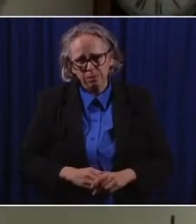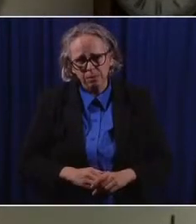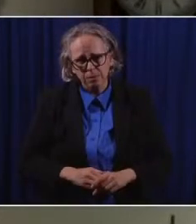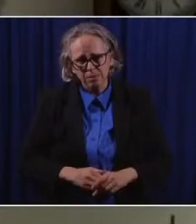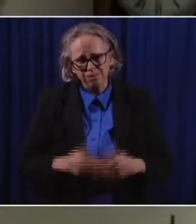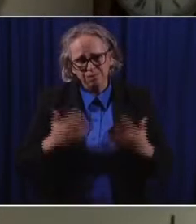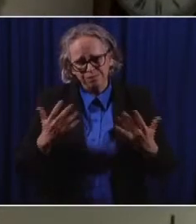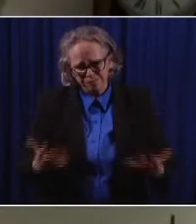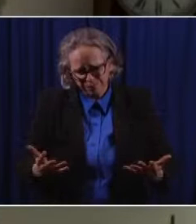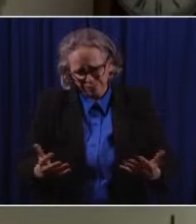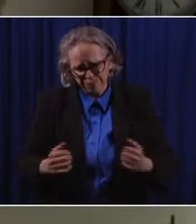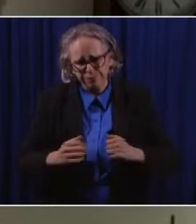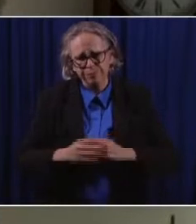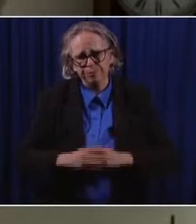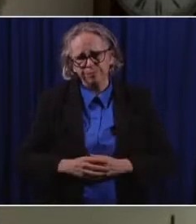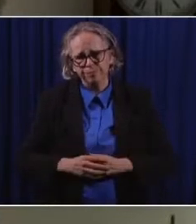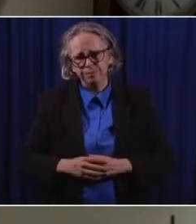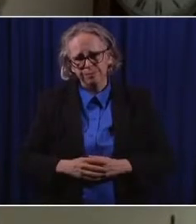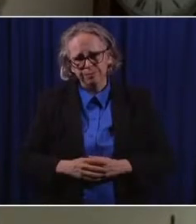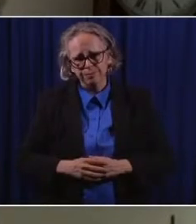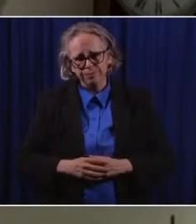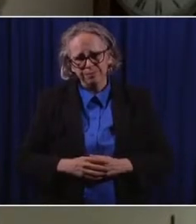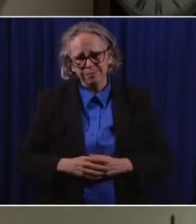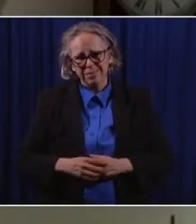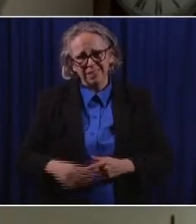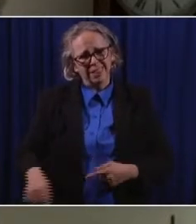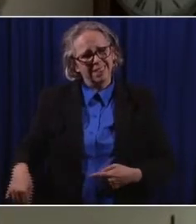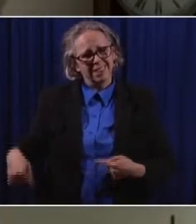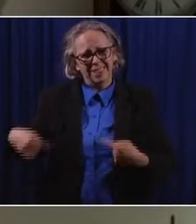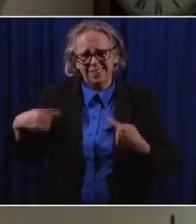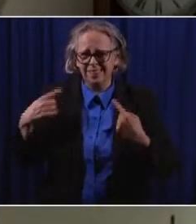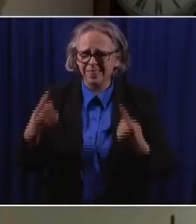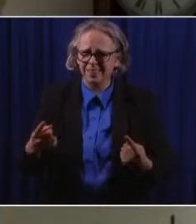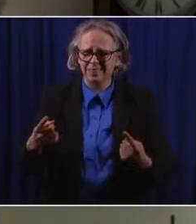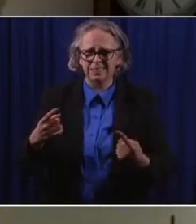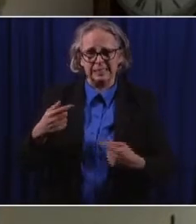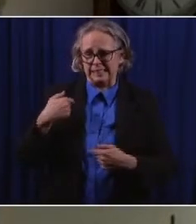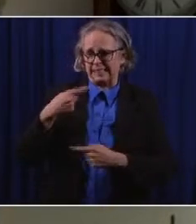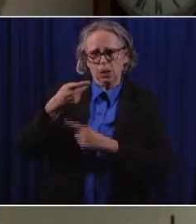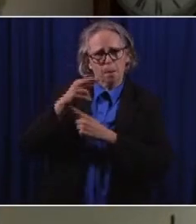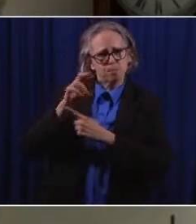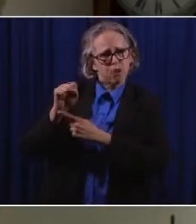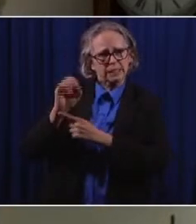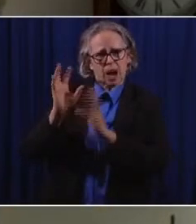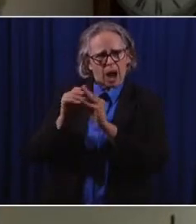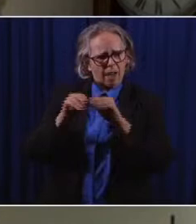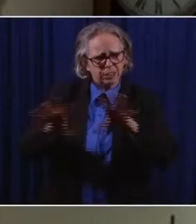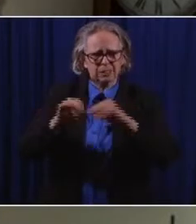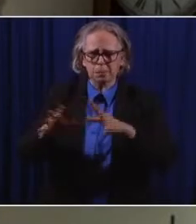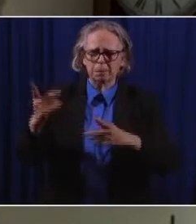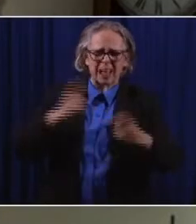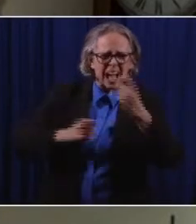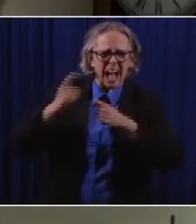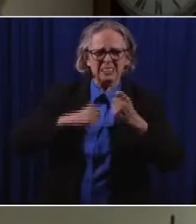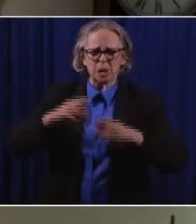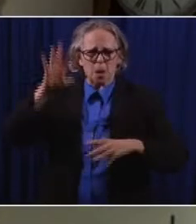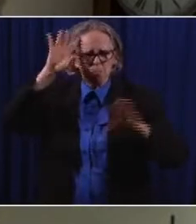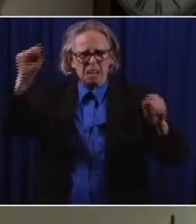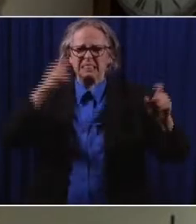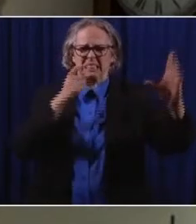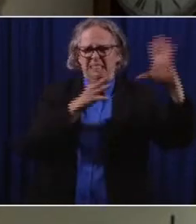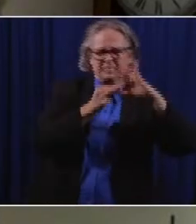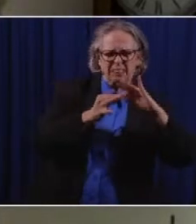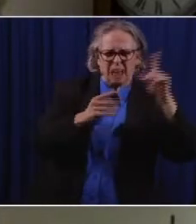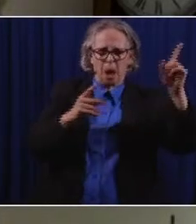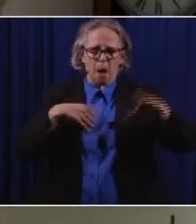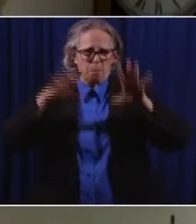Press conference after press conference, I get asked about different comments made by the president, somebody